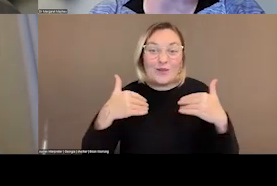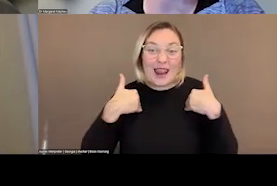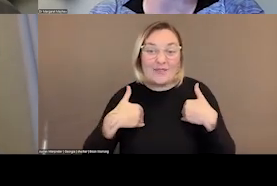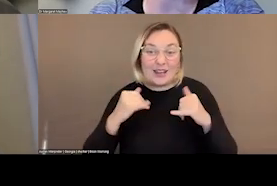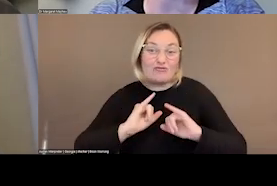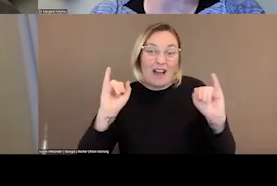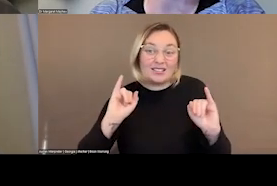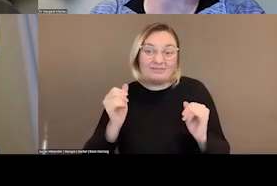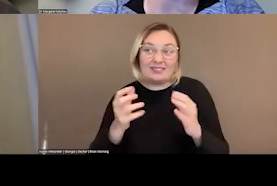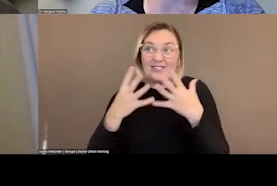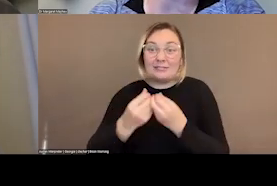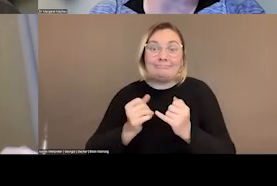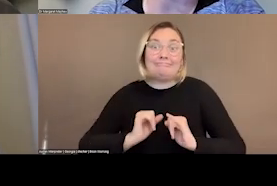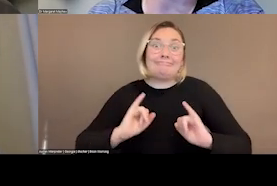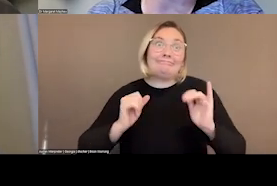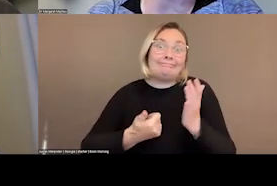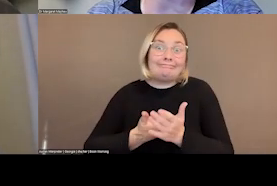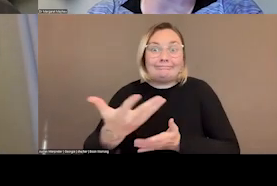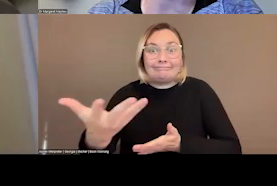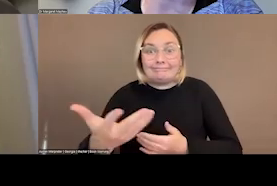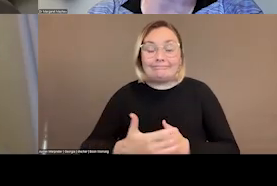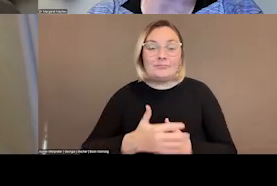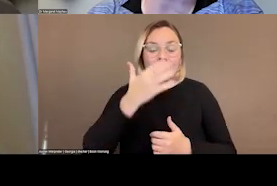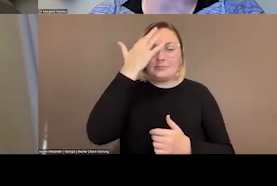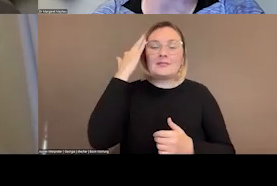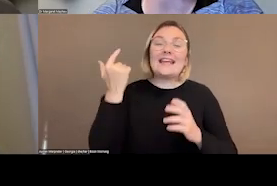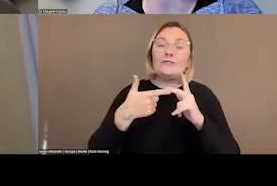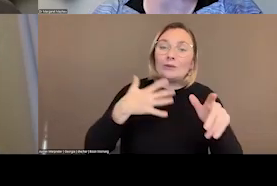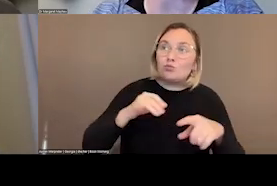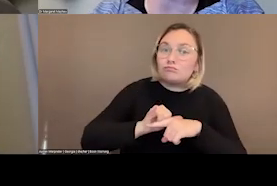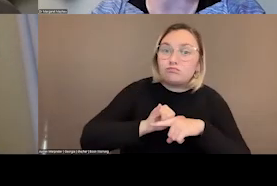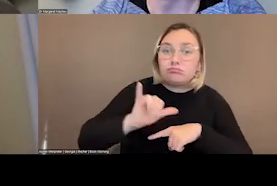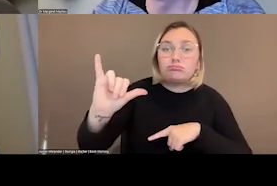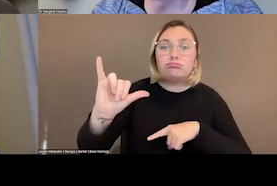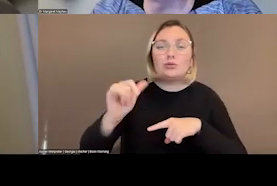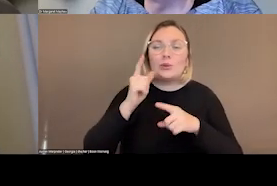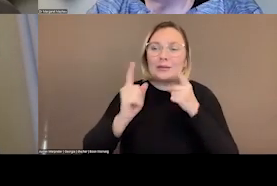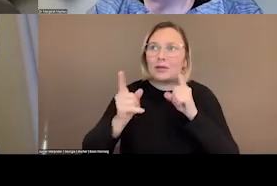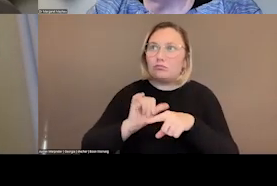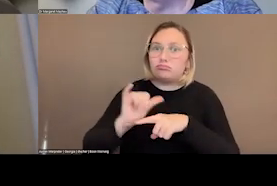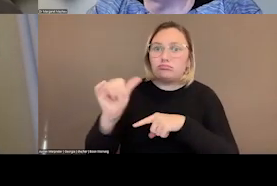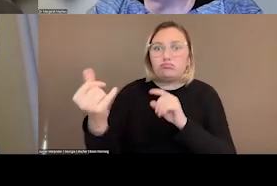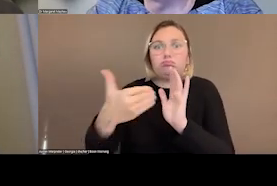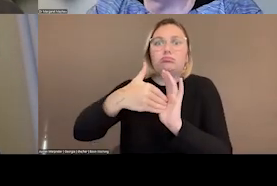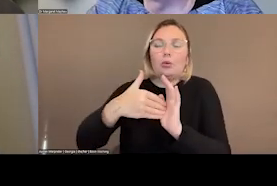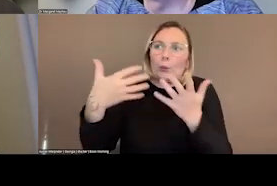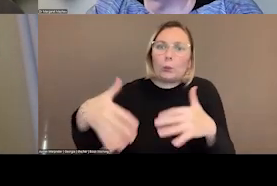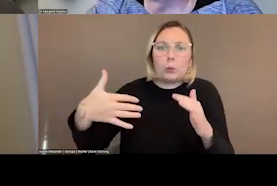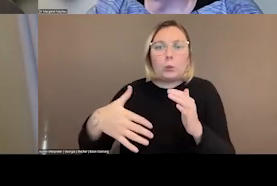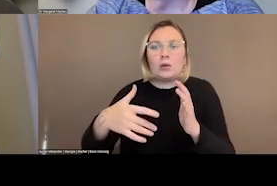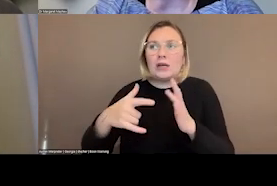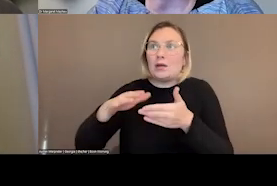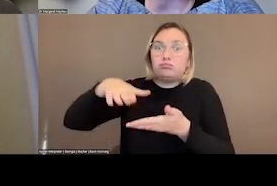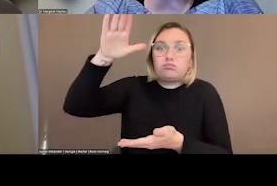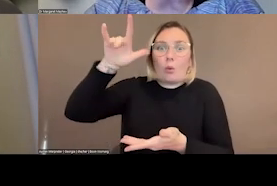expensive. If you are flying places, for example, those costs can be drastically lower or higher, or